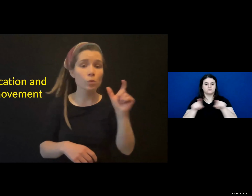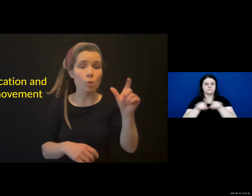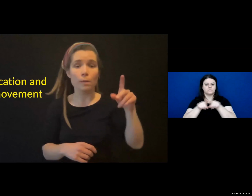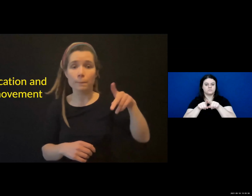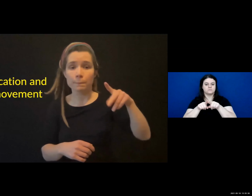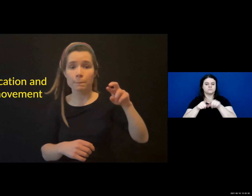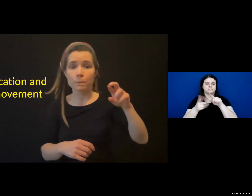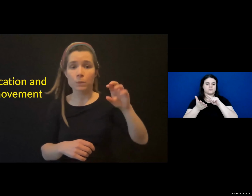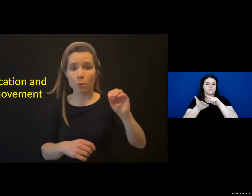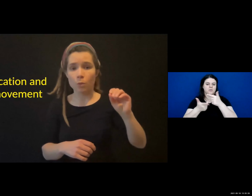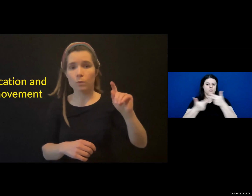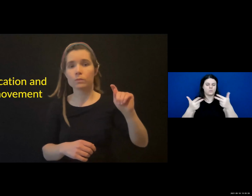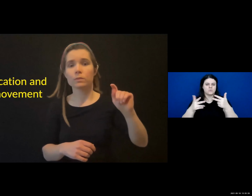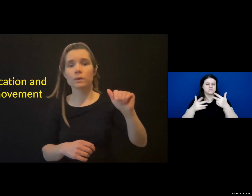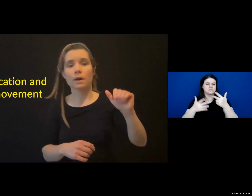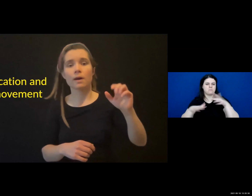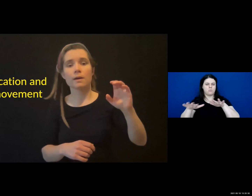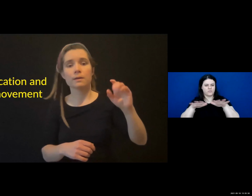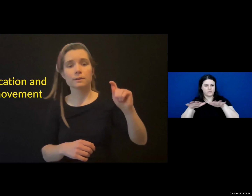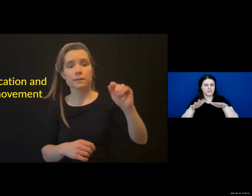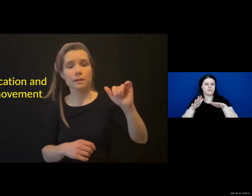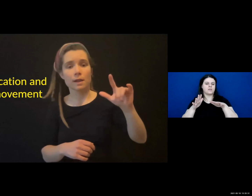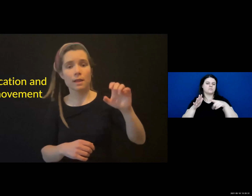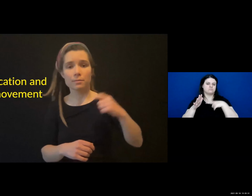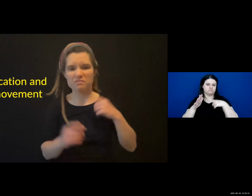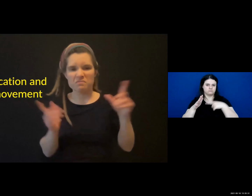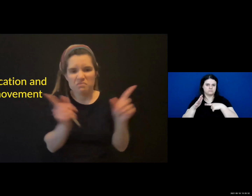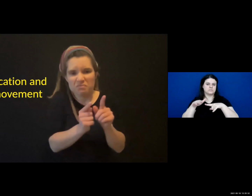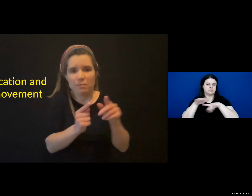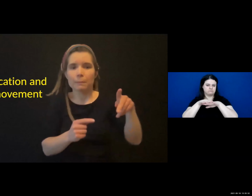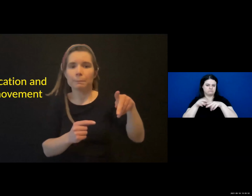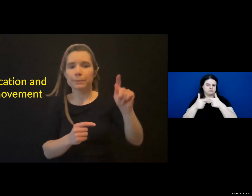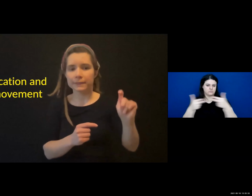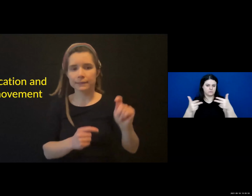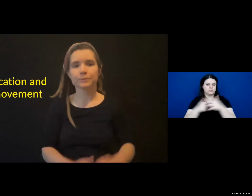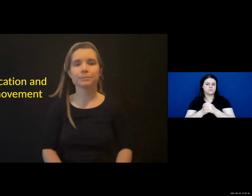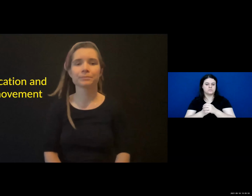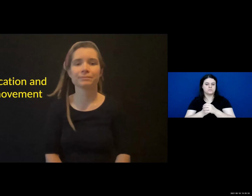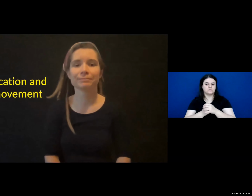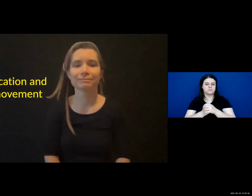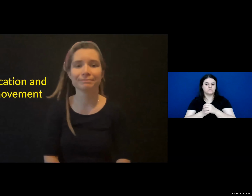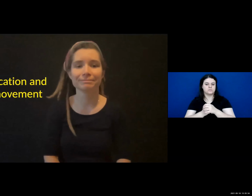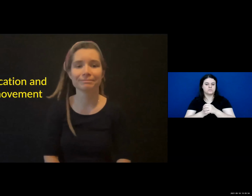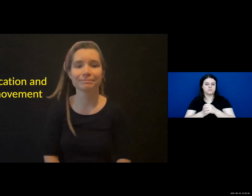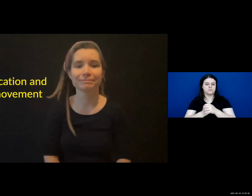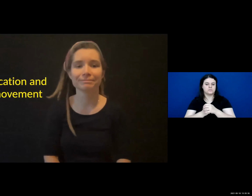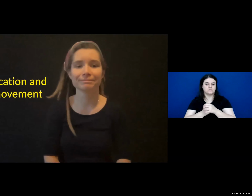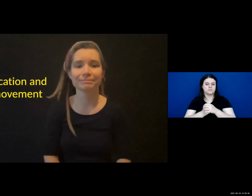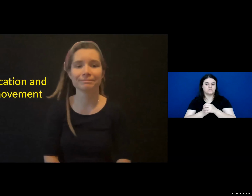movements. For protactile, I'm going to use the short for PT.